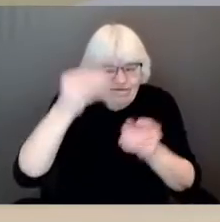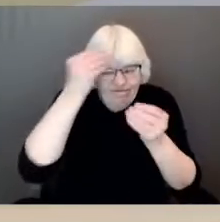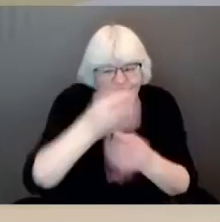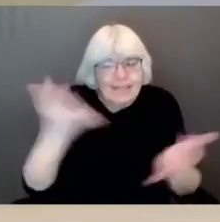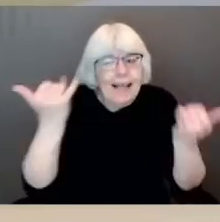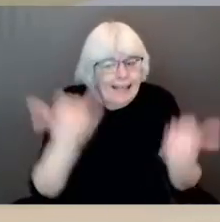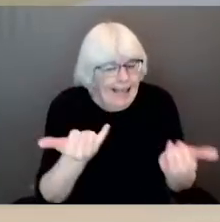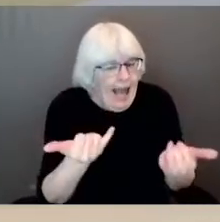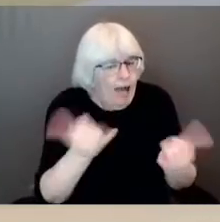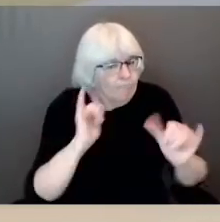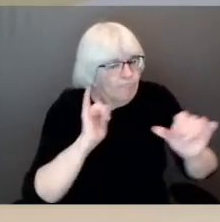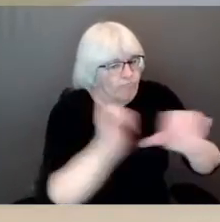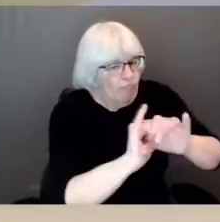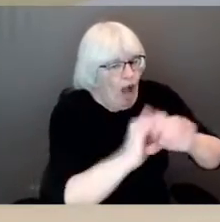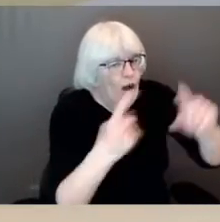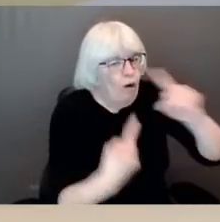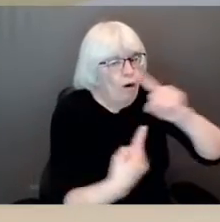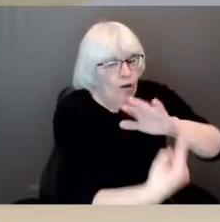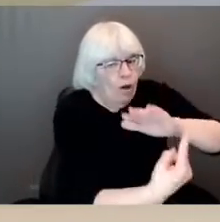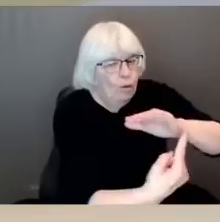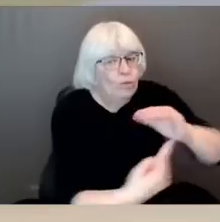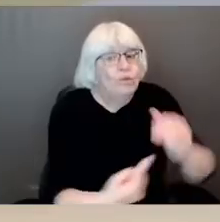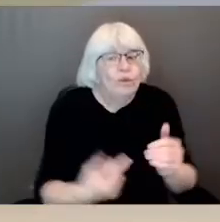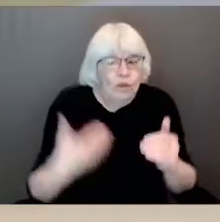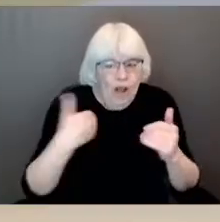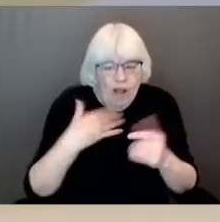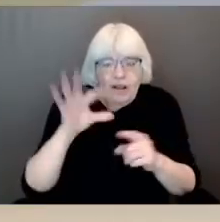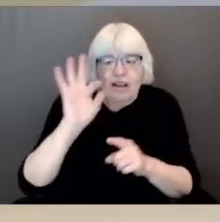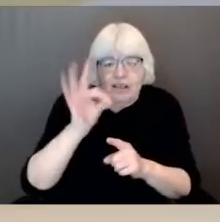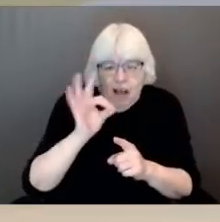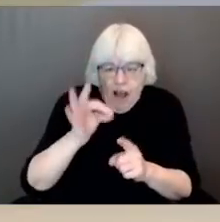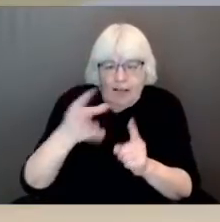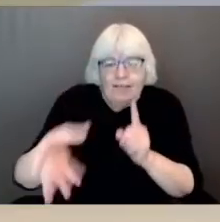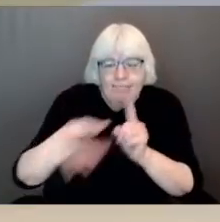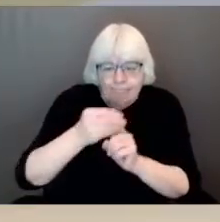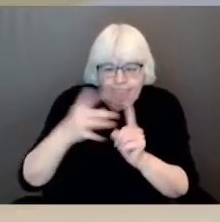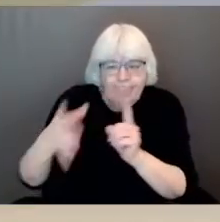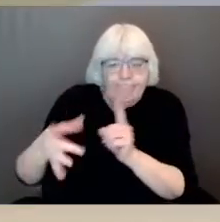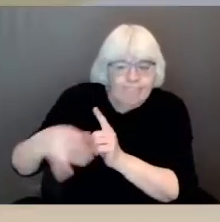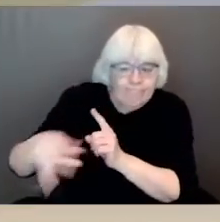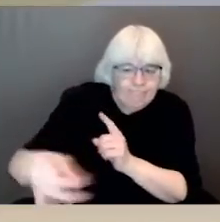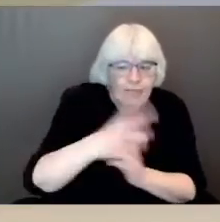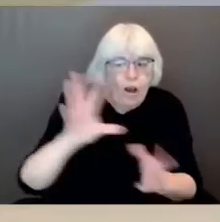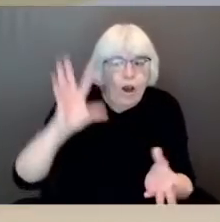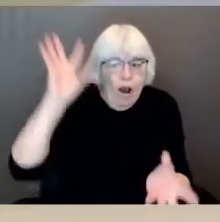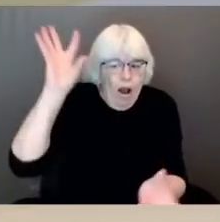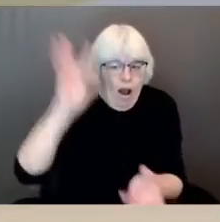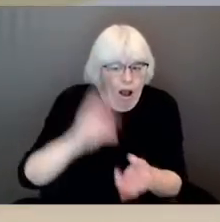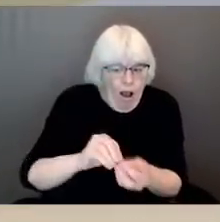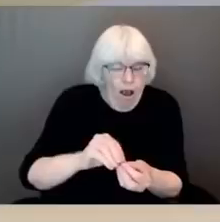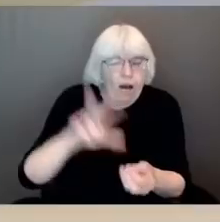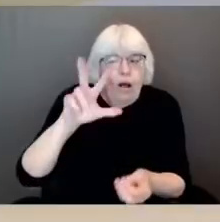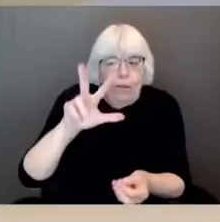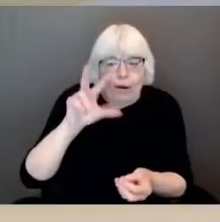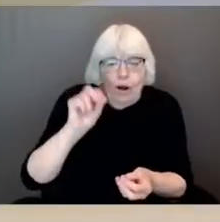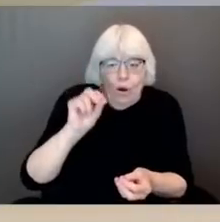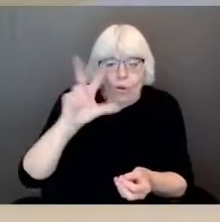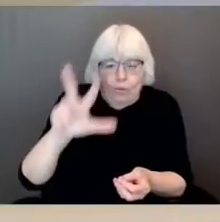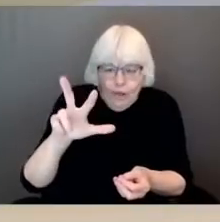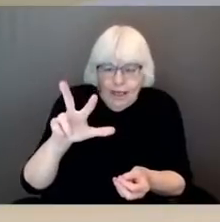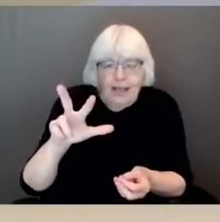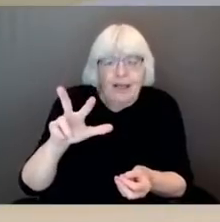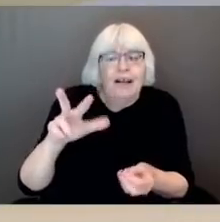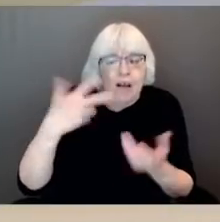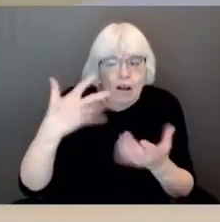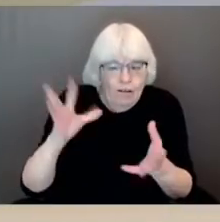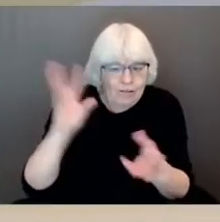and 303 cases since the pandemic began. We do have 3 public exposure notifications as